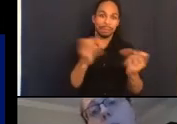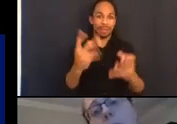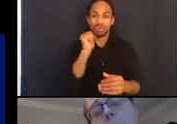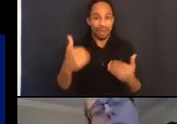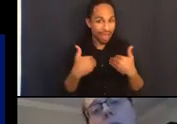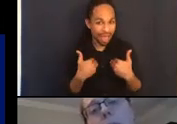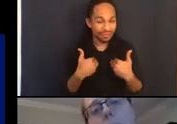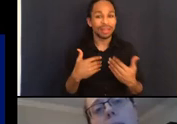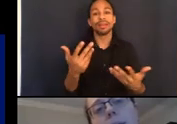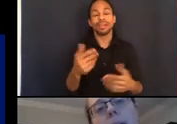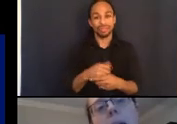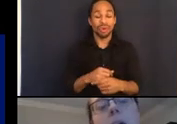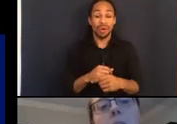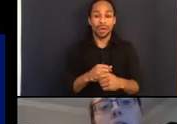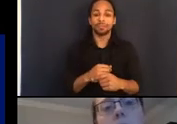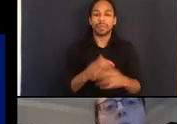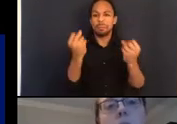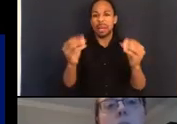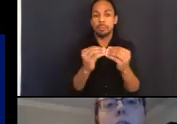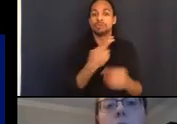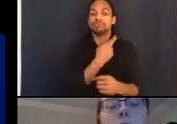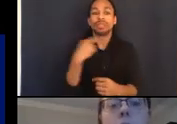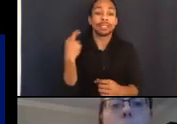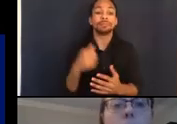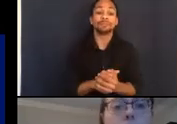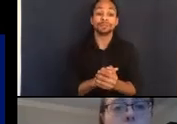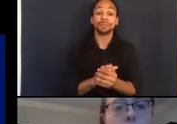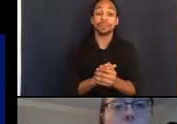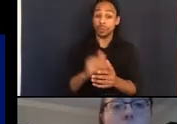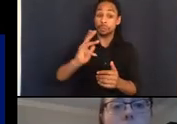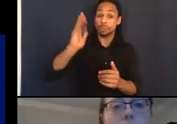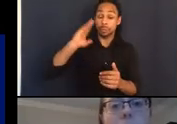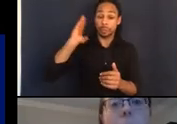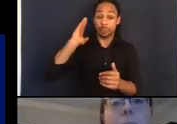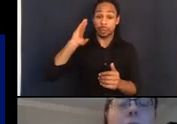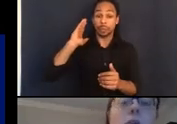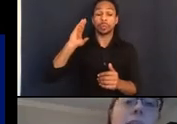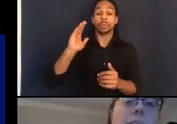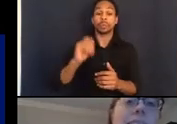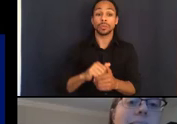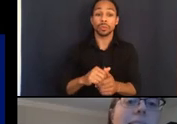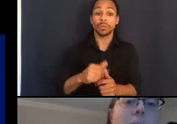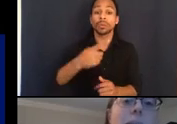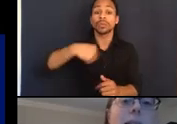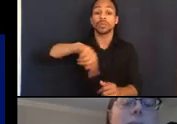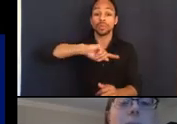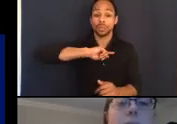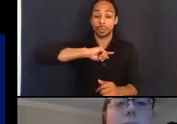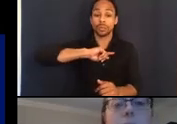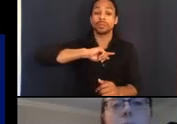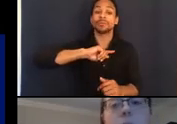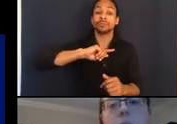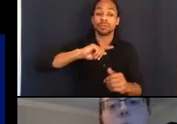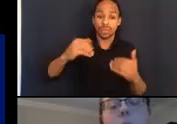the House, Representative Ayanna Pressley, started hearing concerns from clinicians about bias in who was getting tested, because the